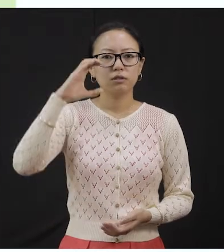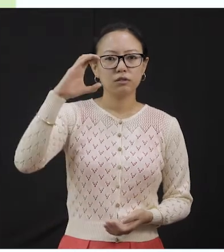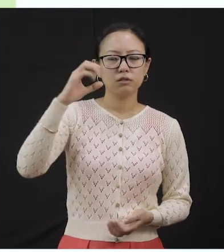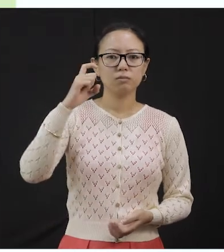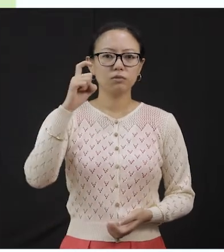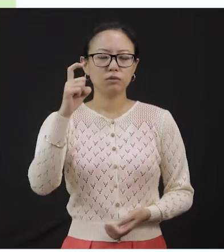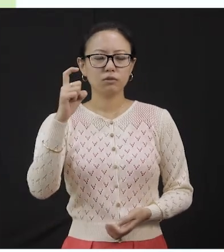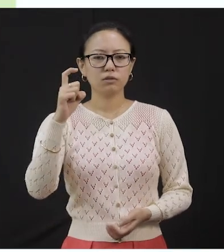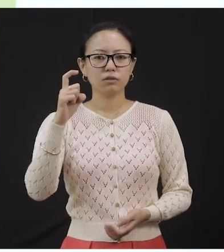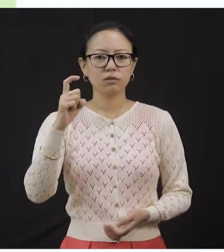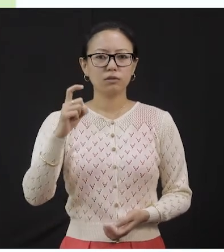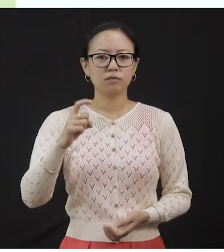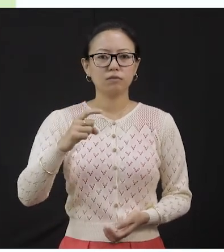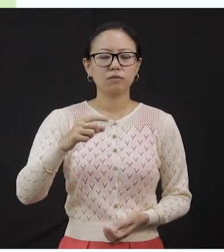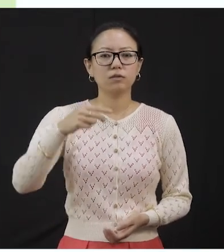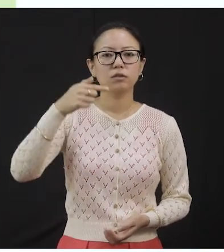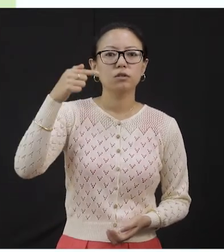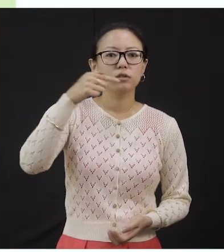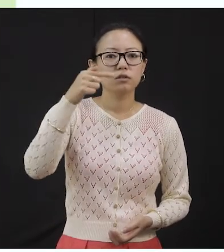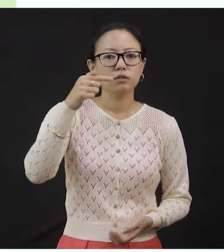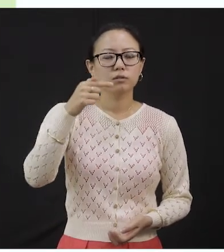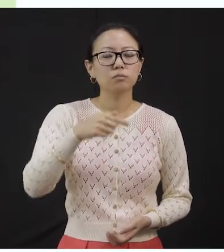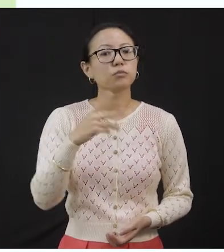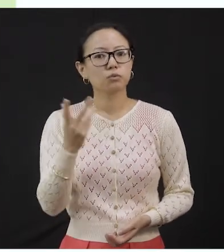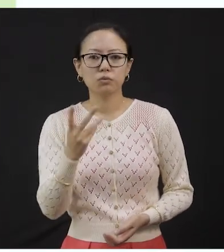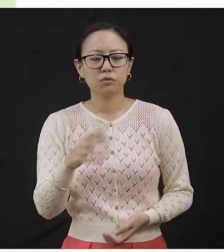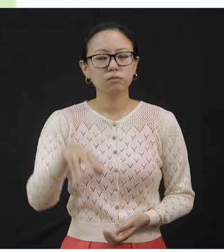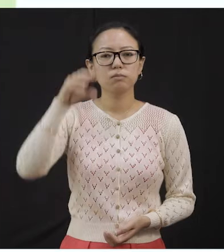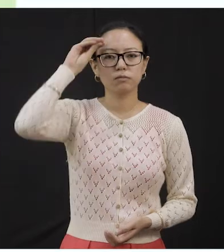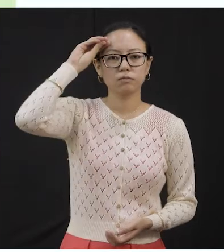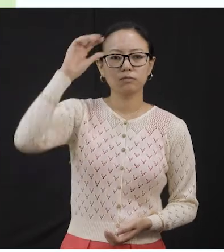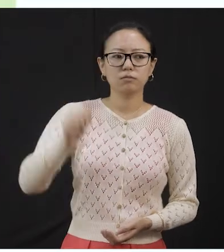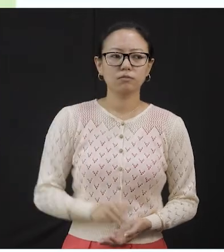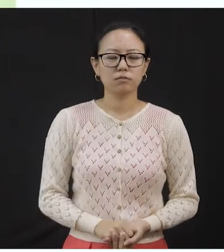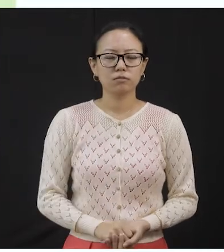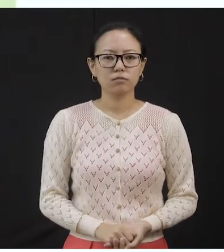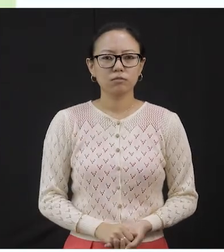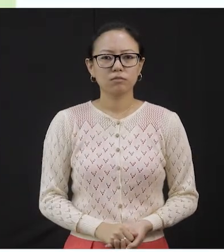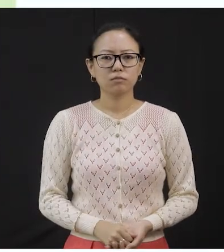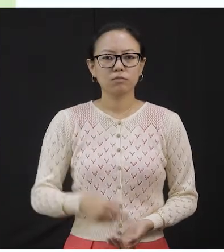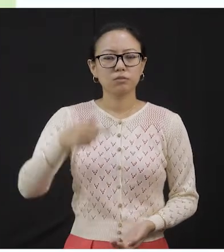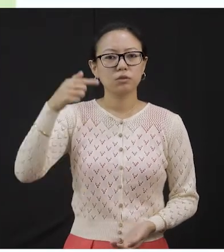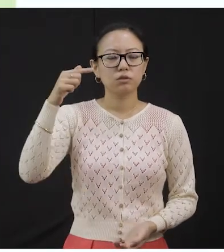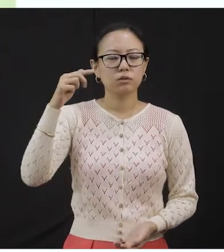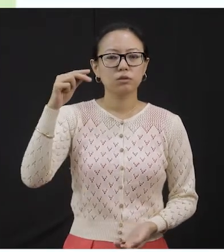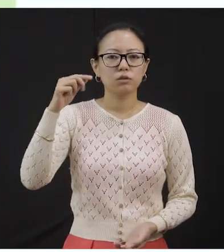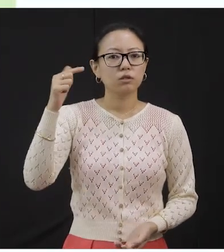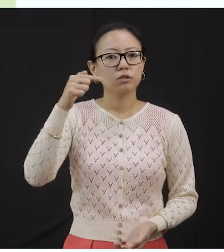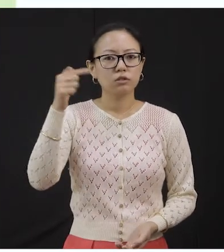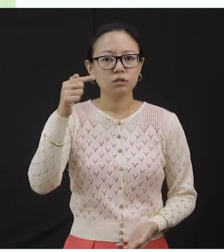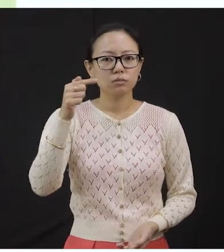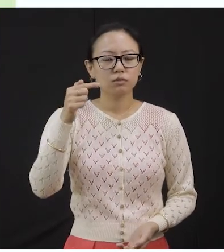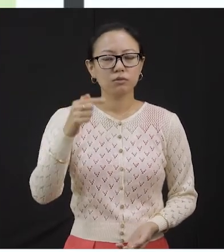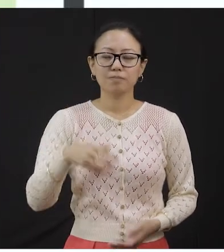7, that is about subtraction. Subtraction. It is very interesting chapter.